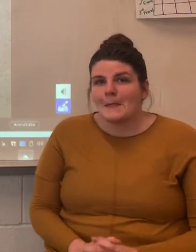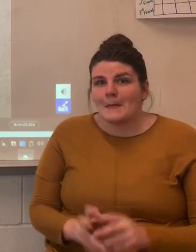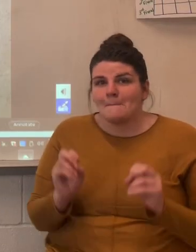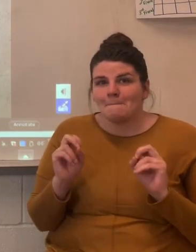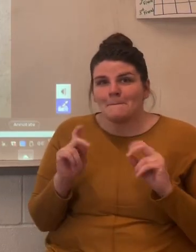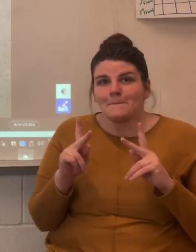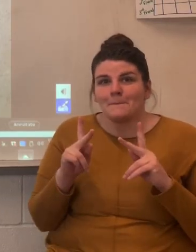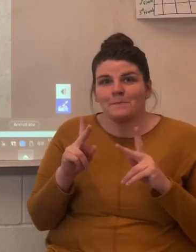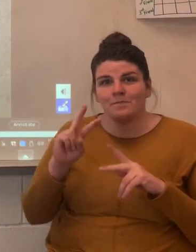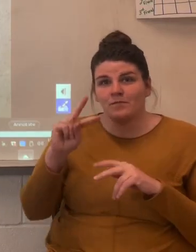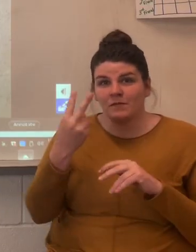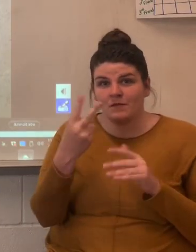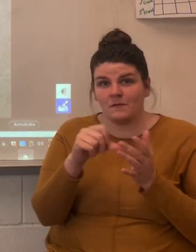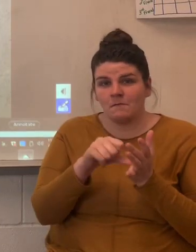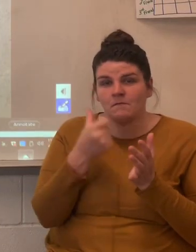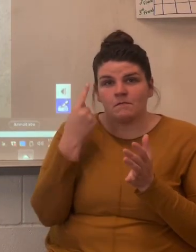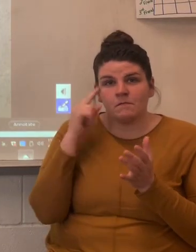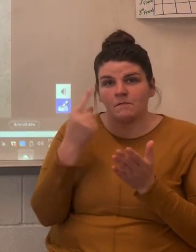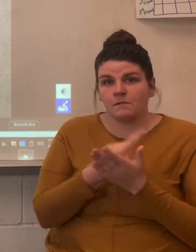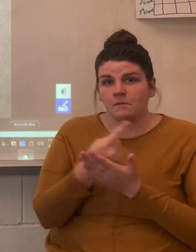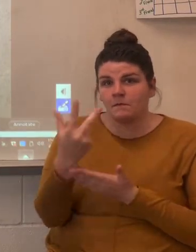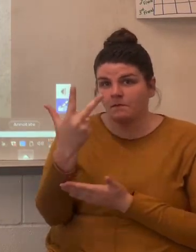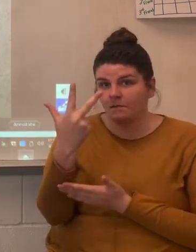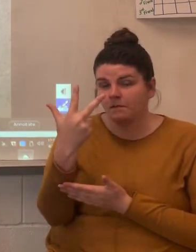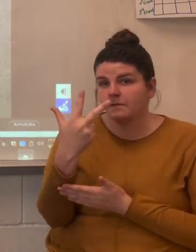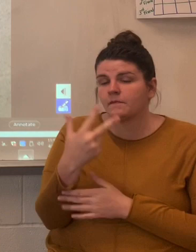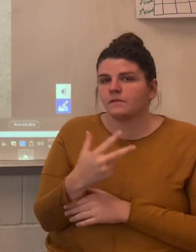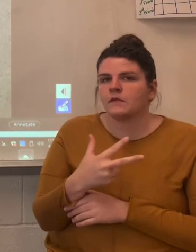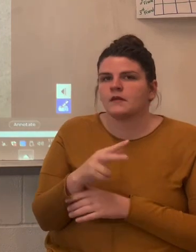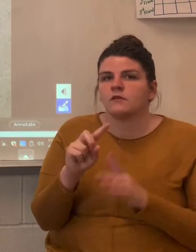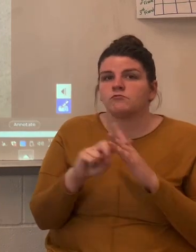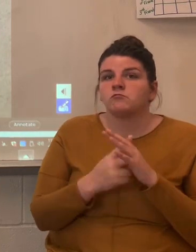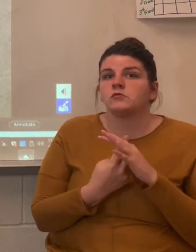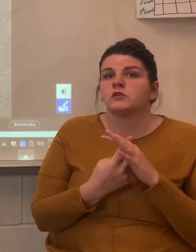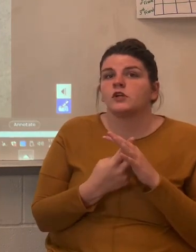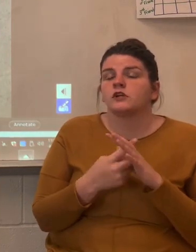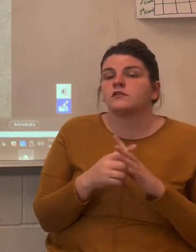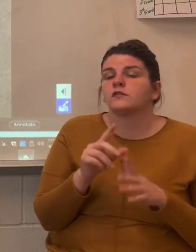All right, our second page for week 3 begins right here. It's